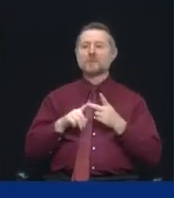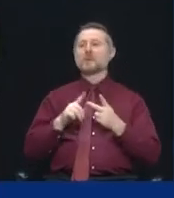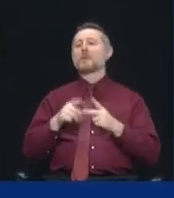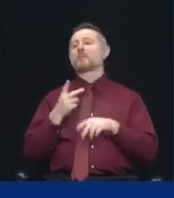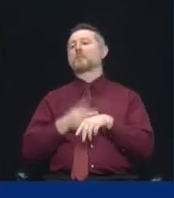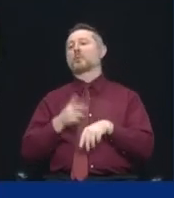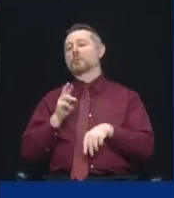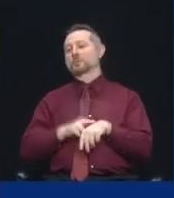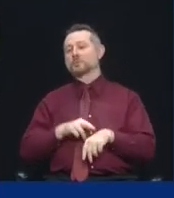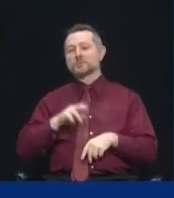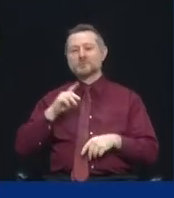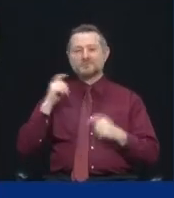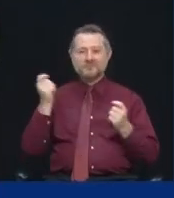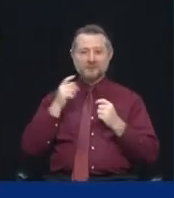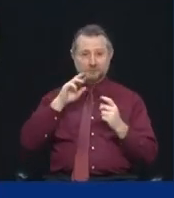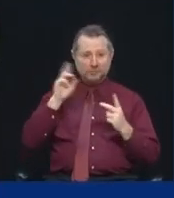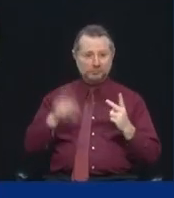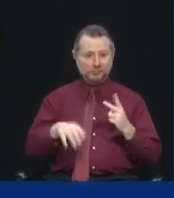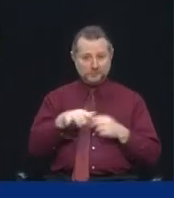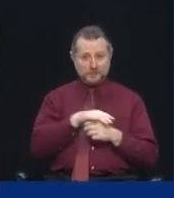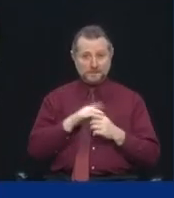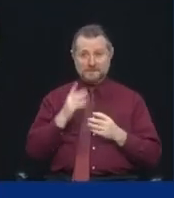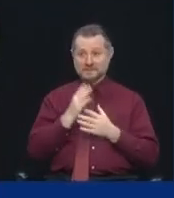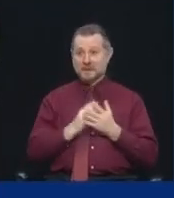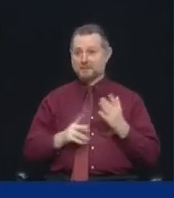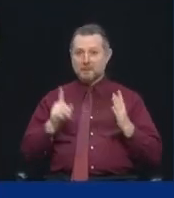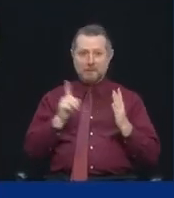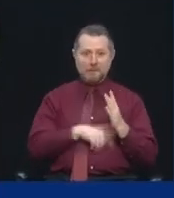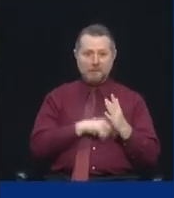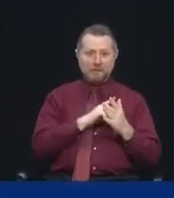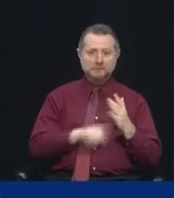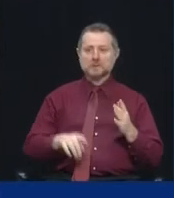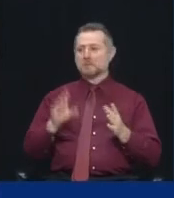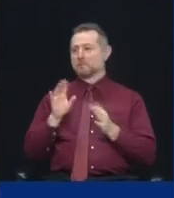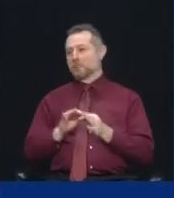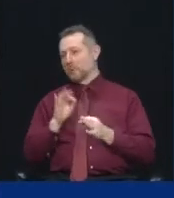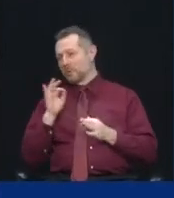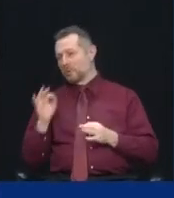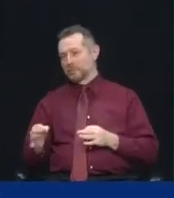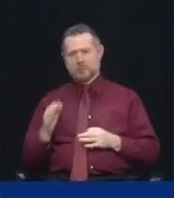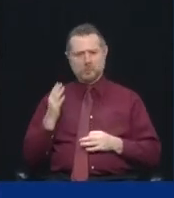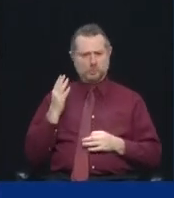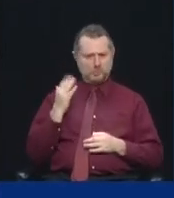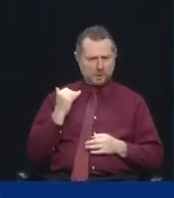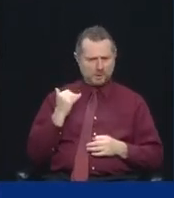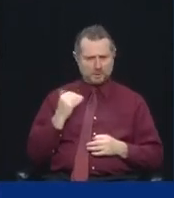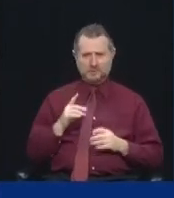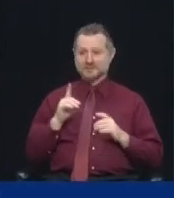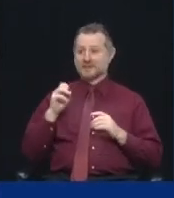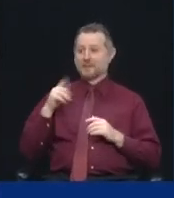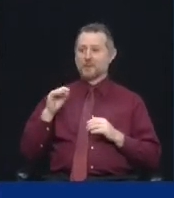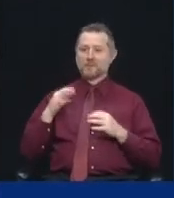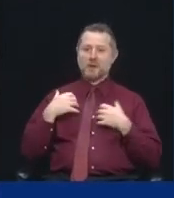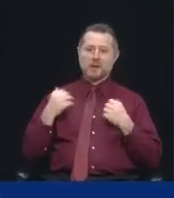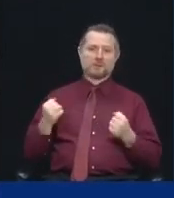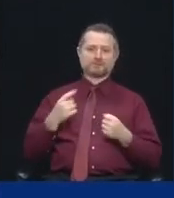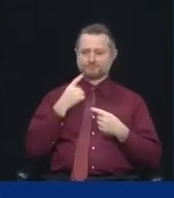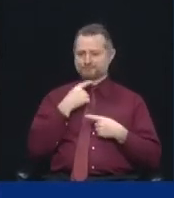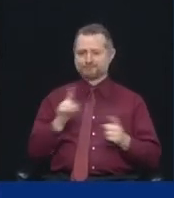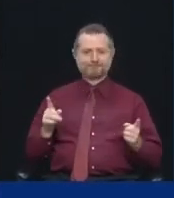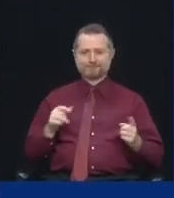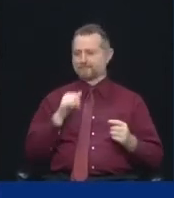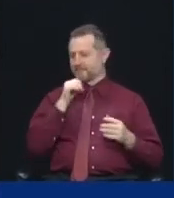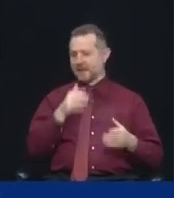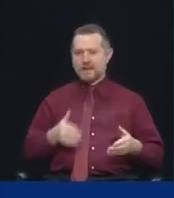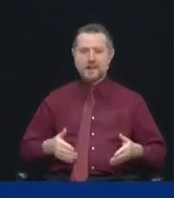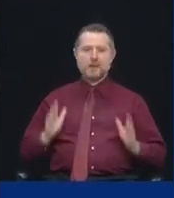are being canceled or postponed or altered in some ways because health guidance doesn't line up in favor of outdoor versus